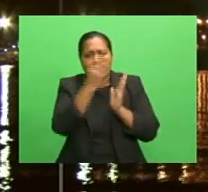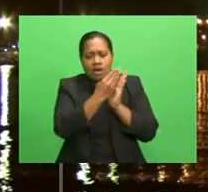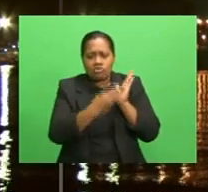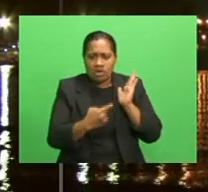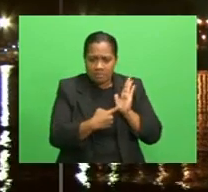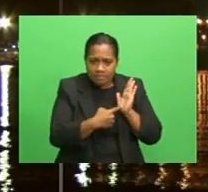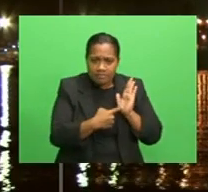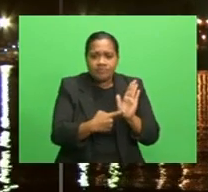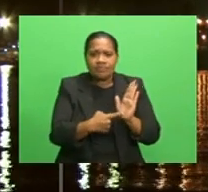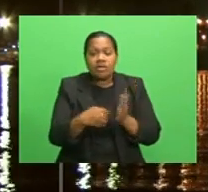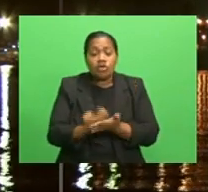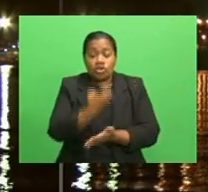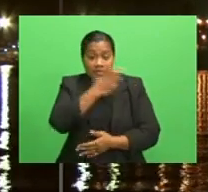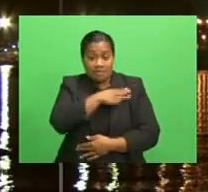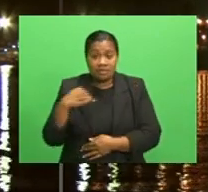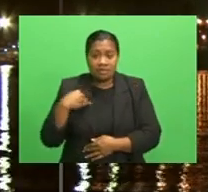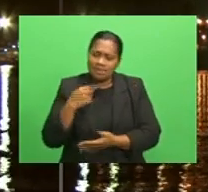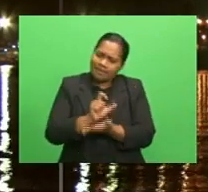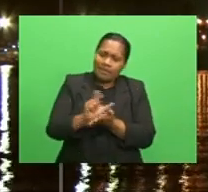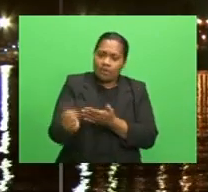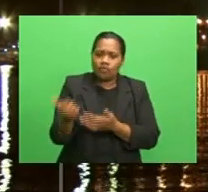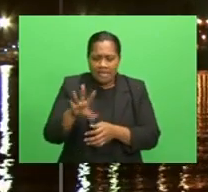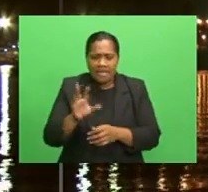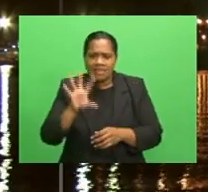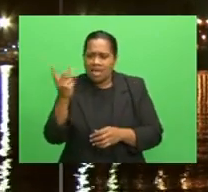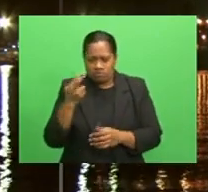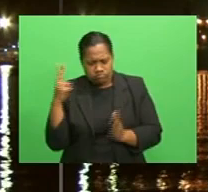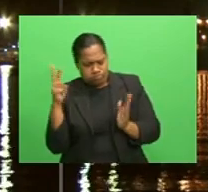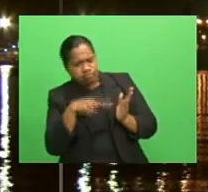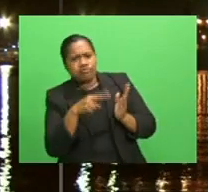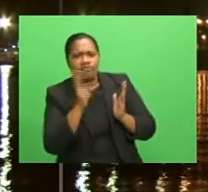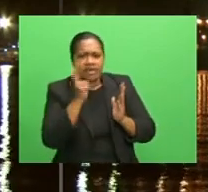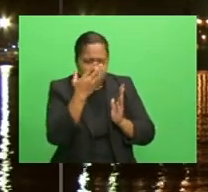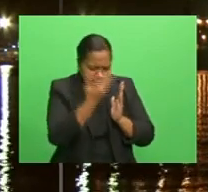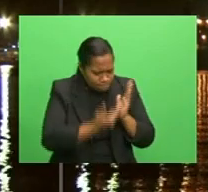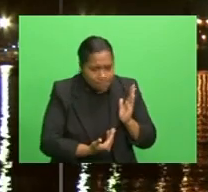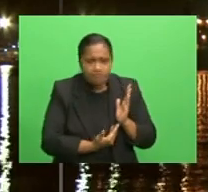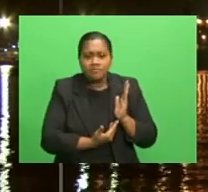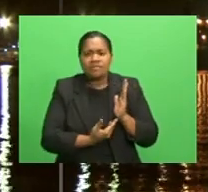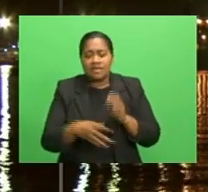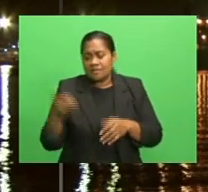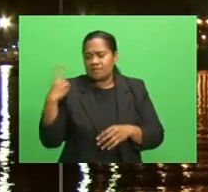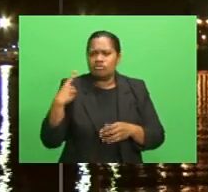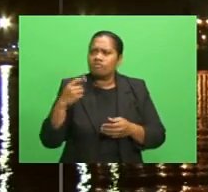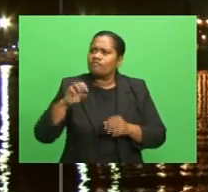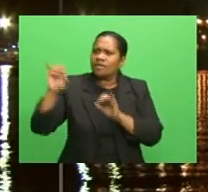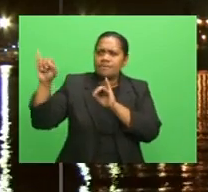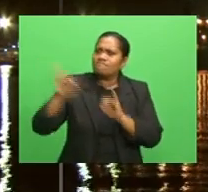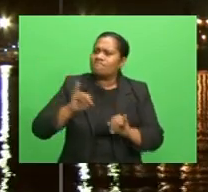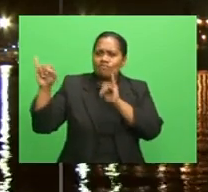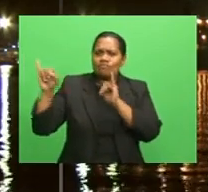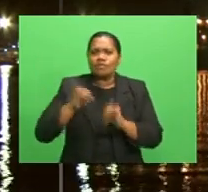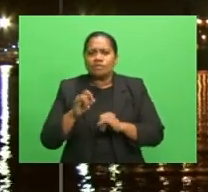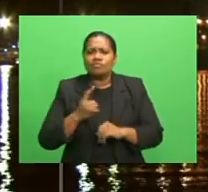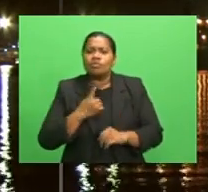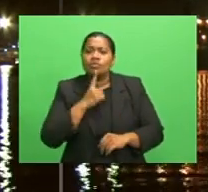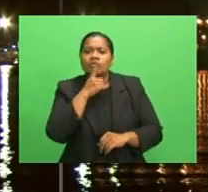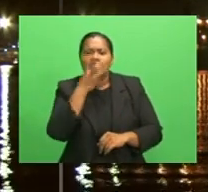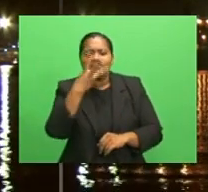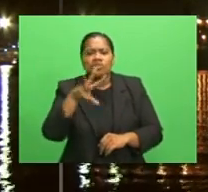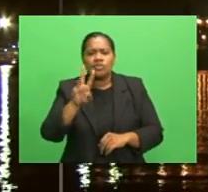Minister has clarified that they have re-looked at the tariff structure and the duty on imported instant noodles remains at